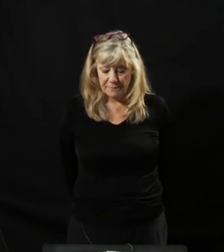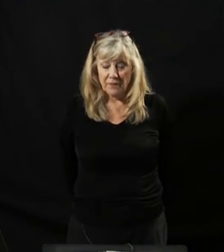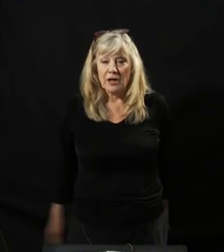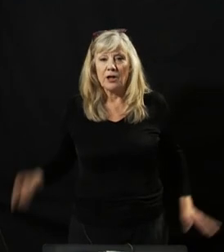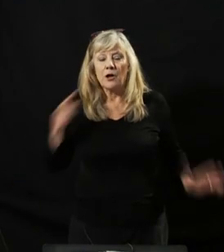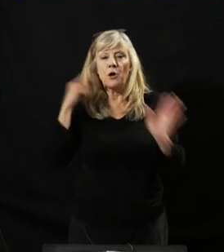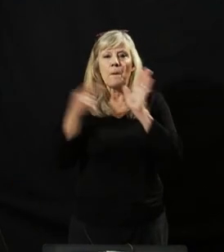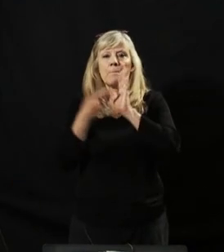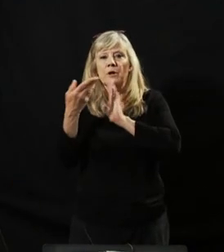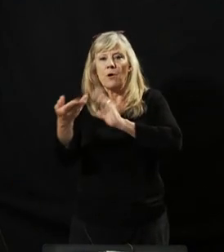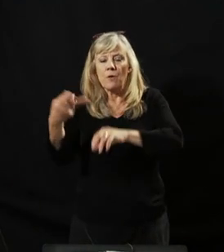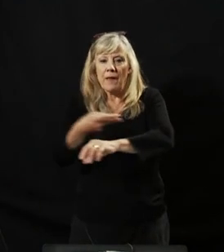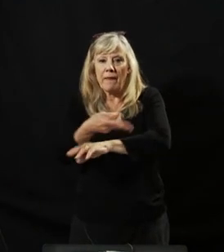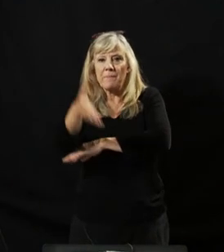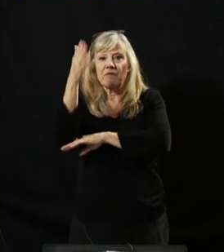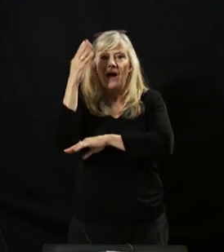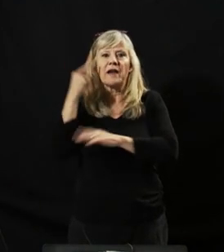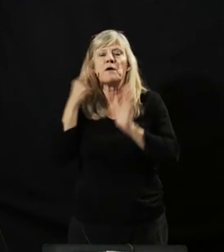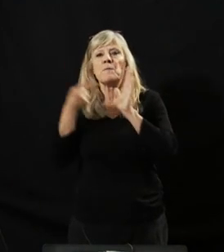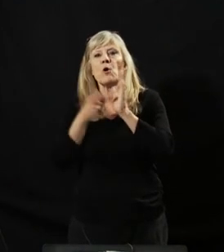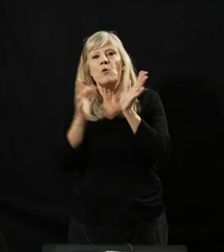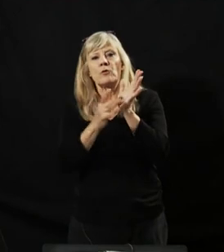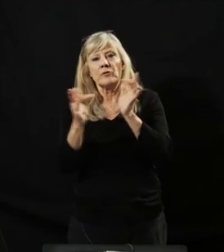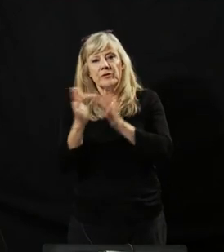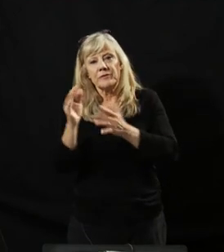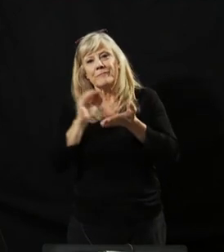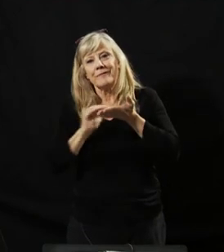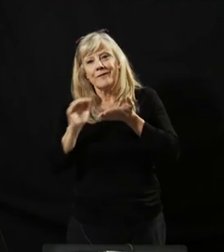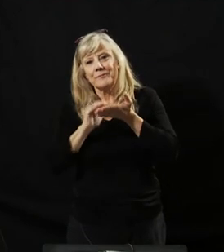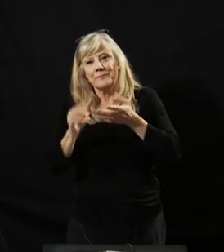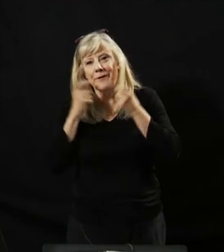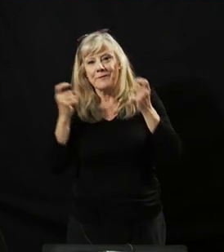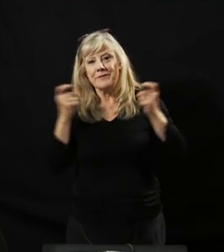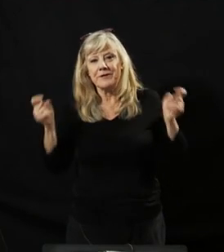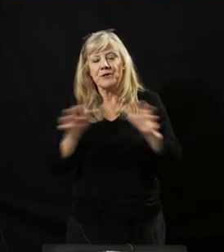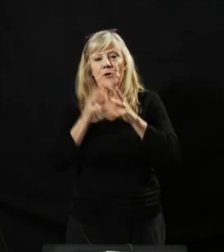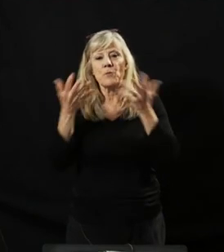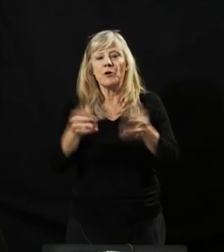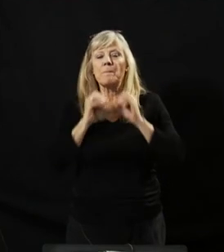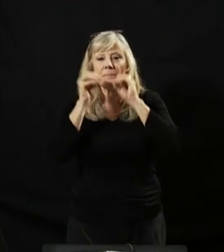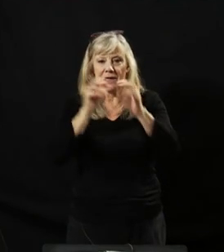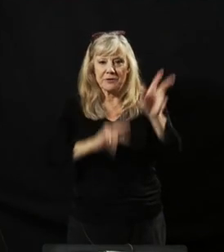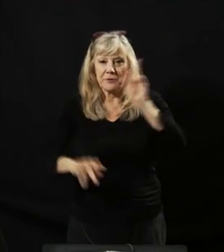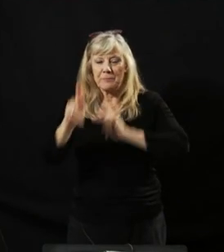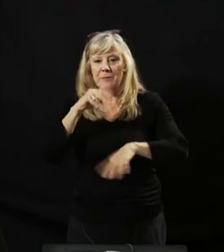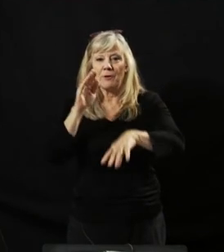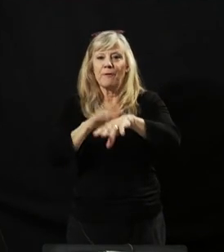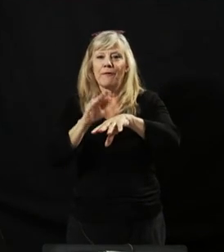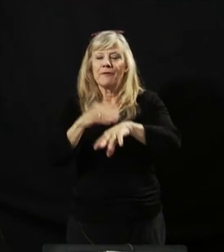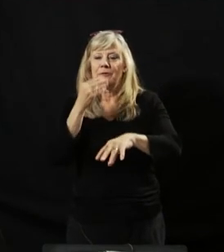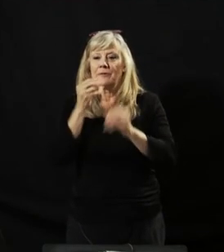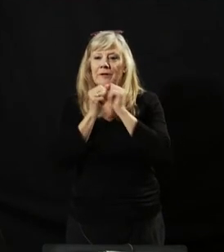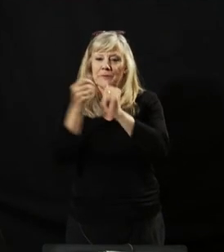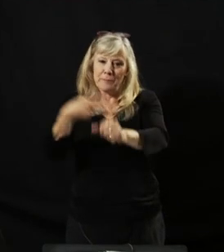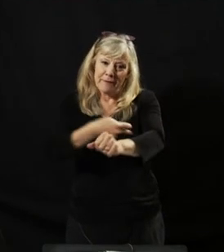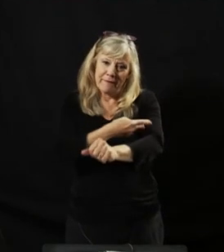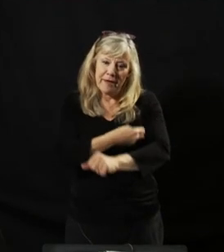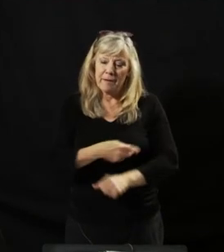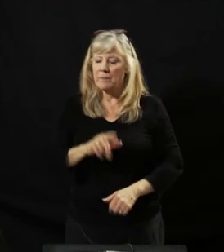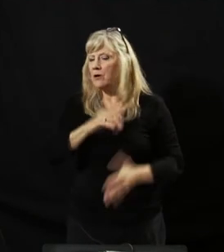Behold the Lamb of God, behold him who takes away the sins of the world. Blessed are those called to the supper of the